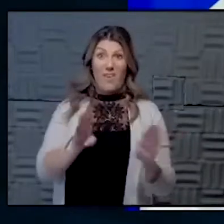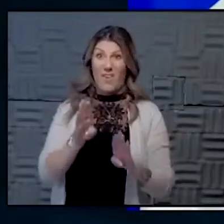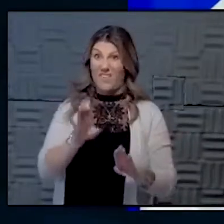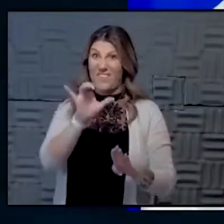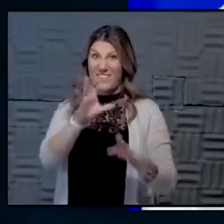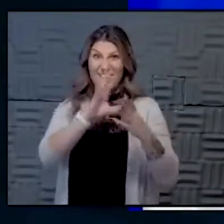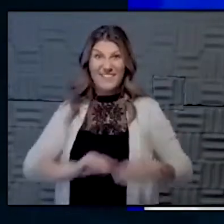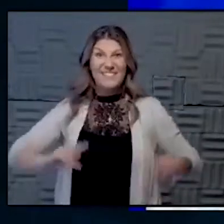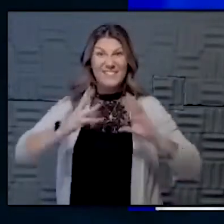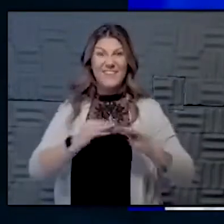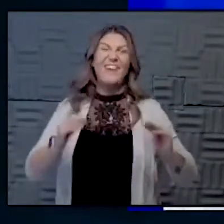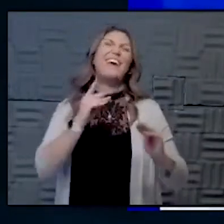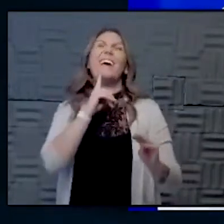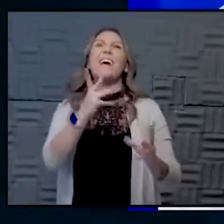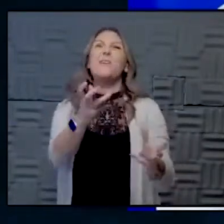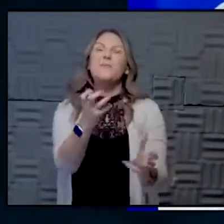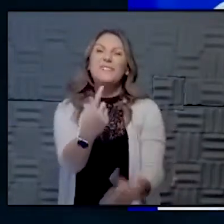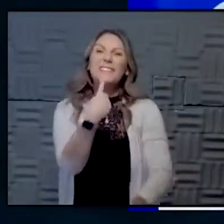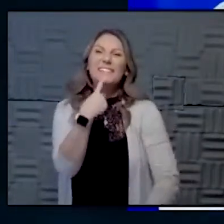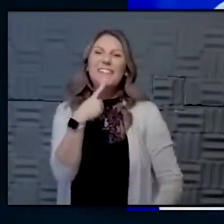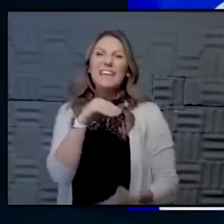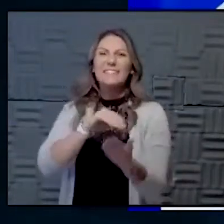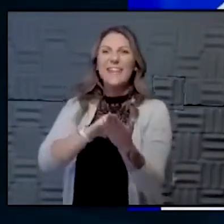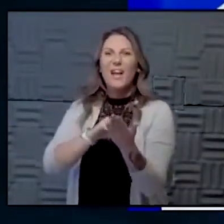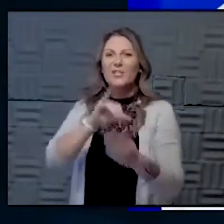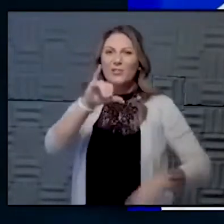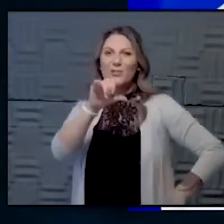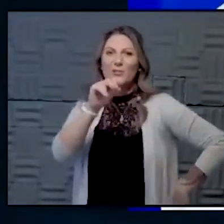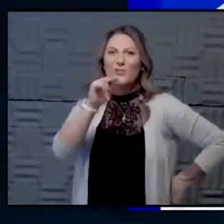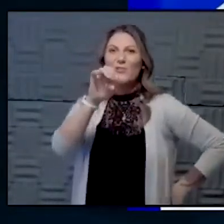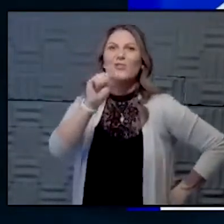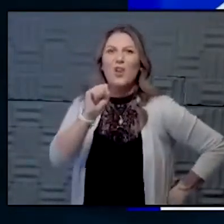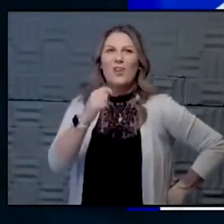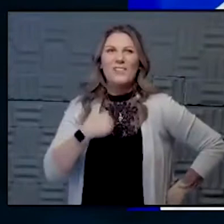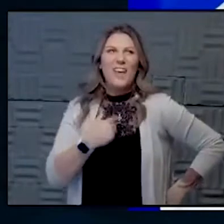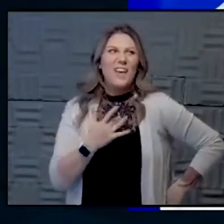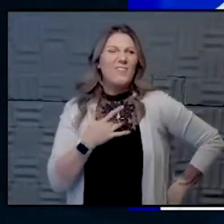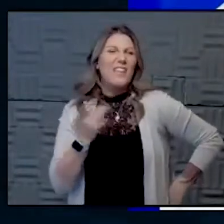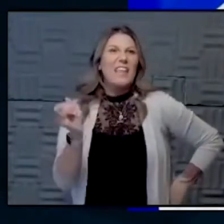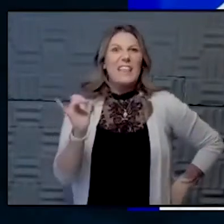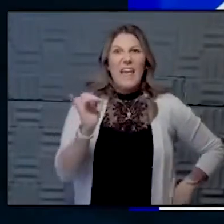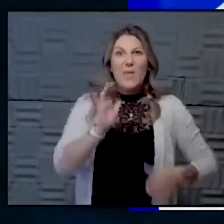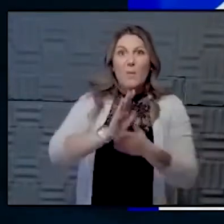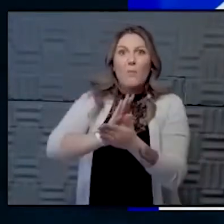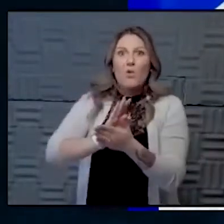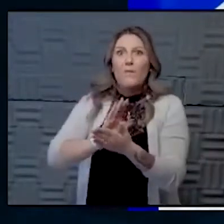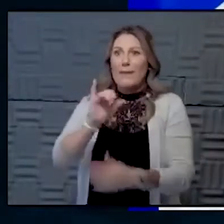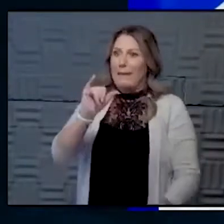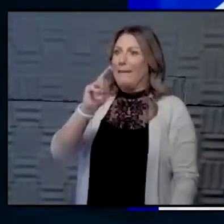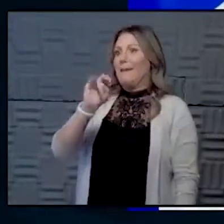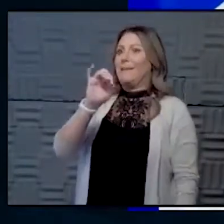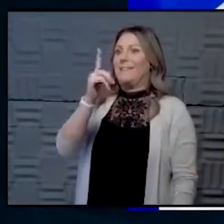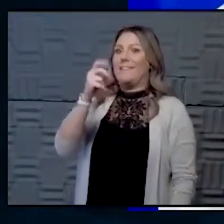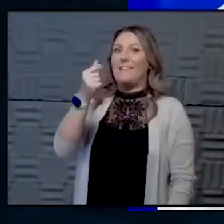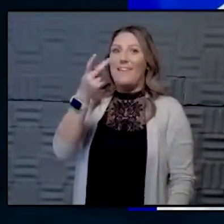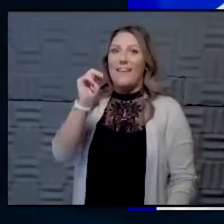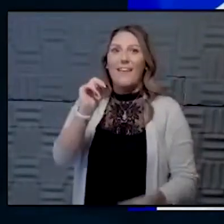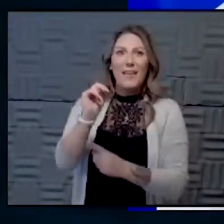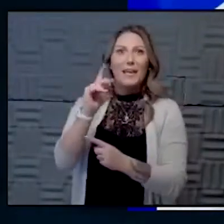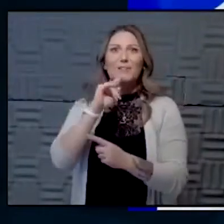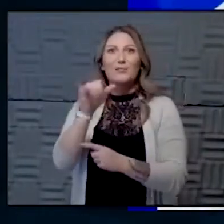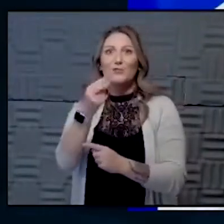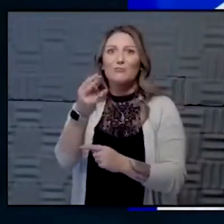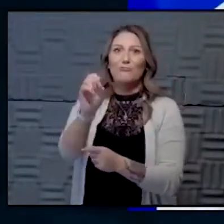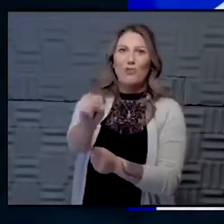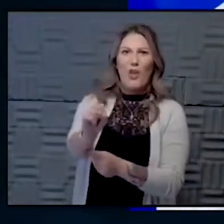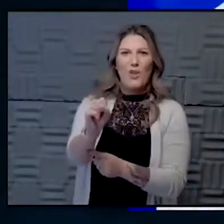Dr. Jones? And, you know, can I just say whenever I say Dr. Jones, I feel like it's an Indiana Jones episode. Is anybody just mistaking you for Harrison Ford with those black